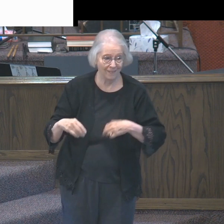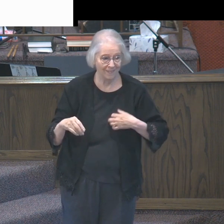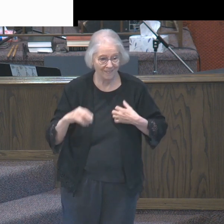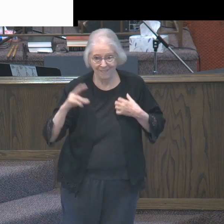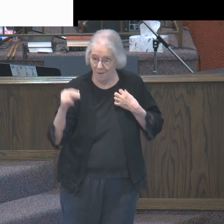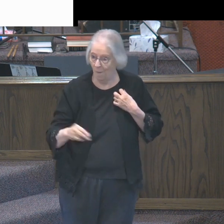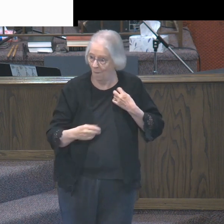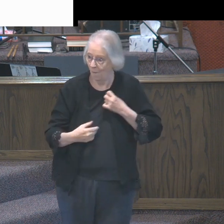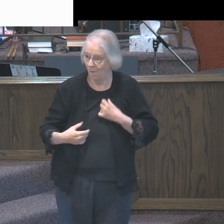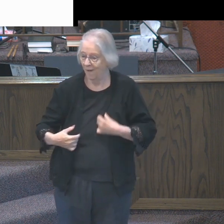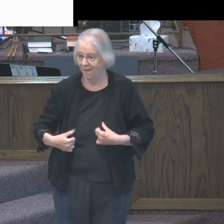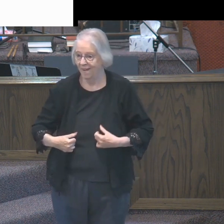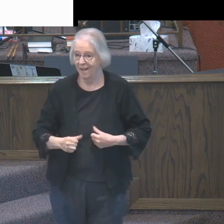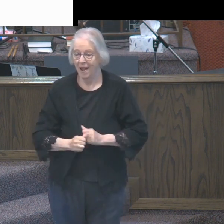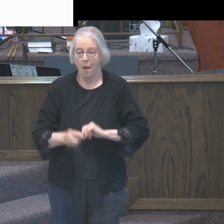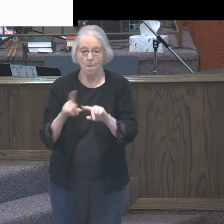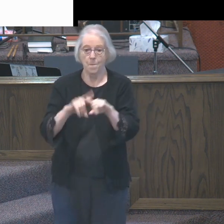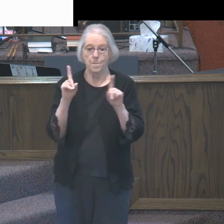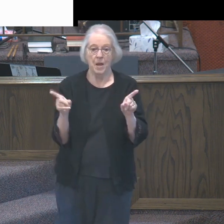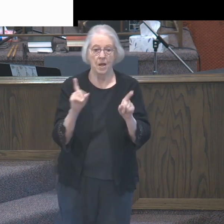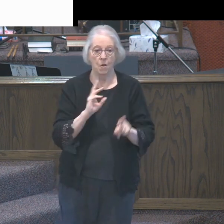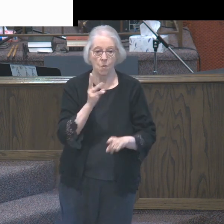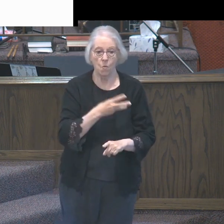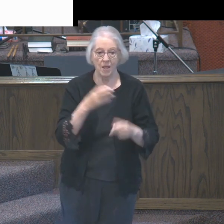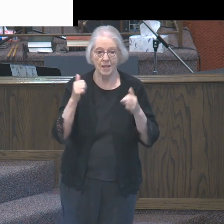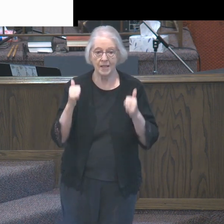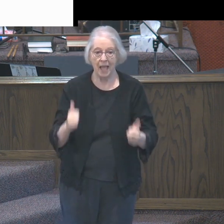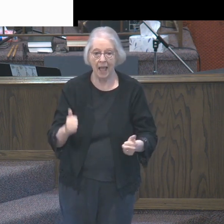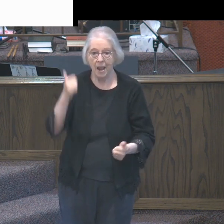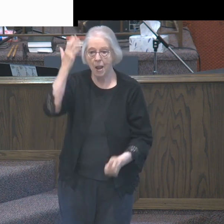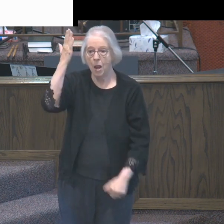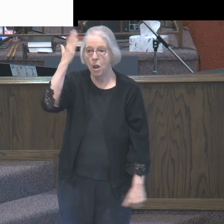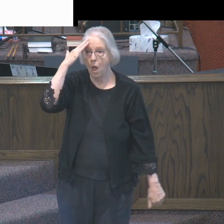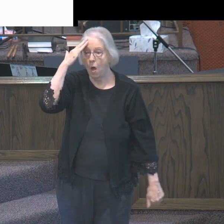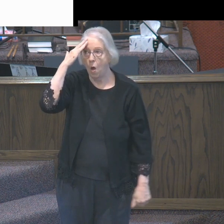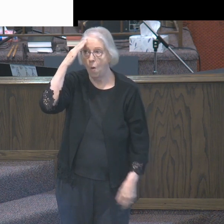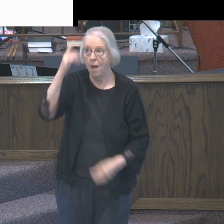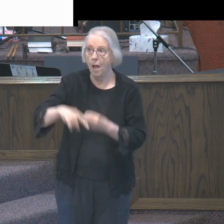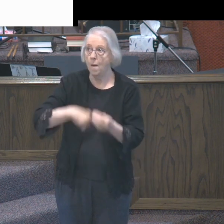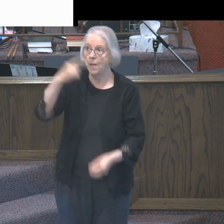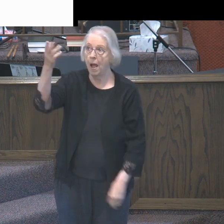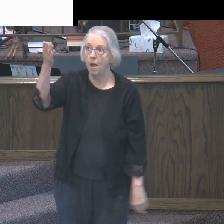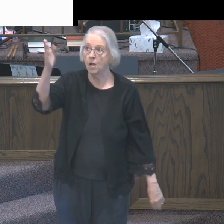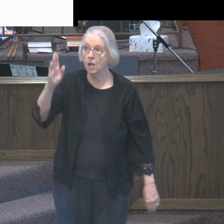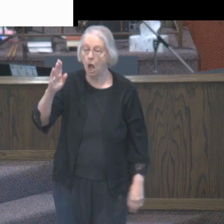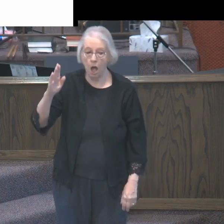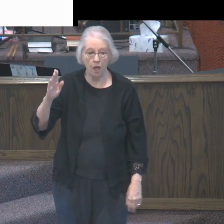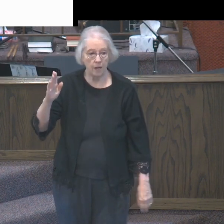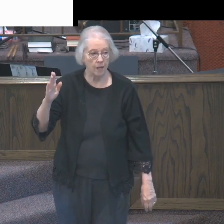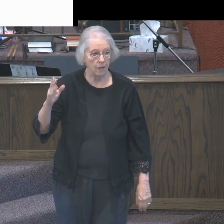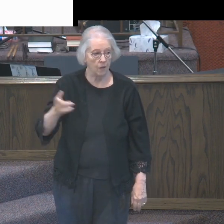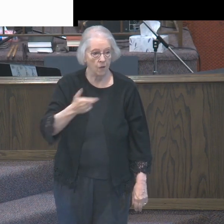Knowing, here's the thing. What is it that I'm asking you? What do you know about God? What do you believe about God? We glory in